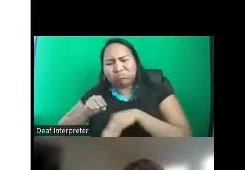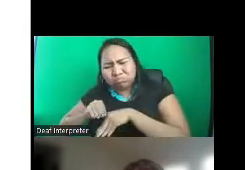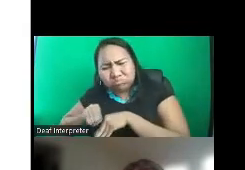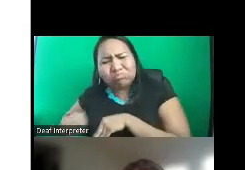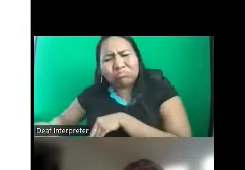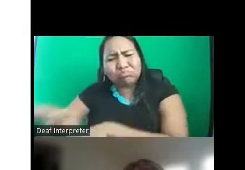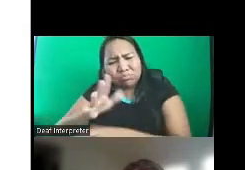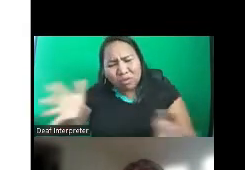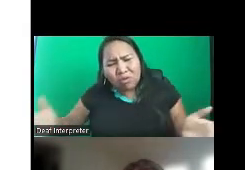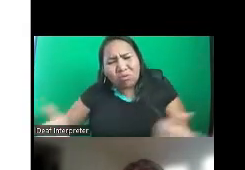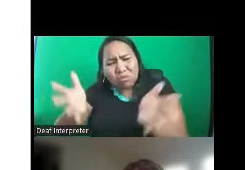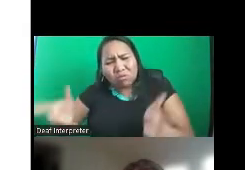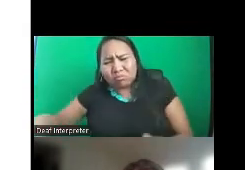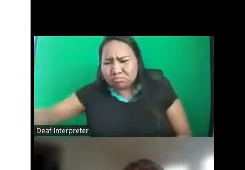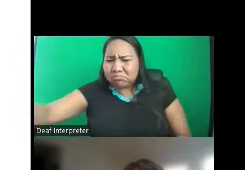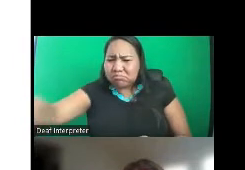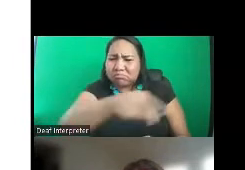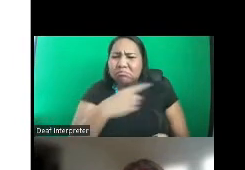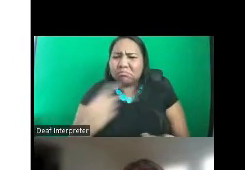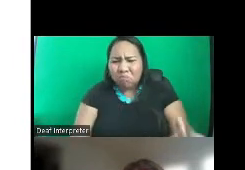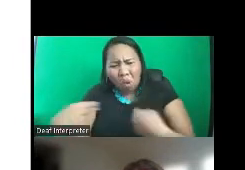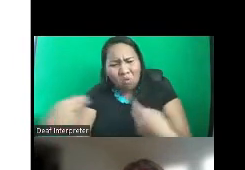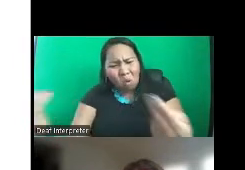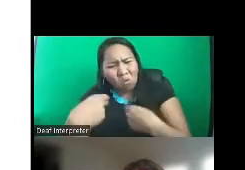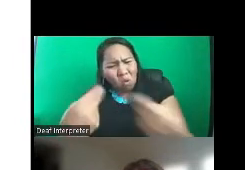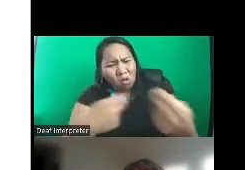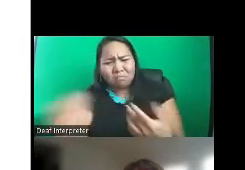achieve their dreams and goals, and